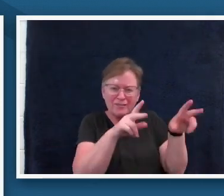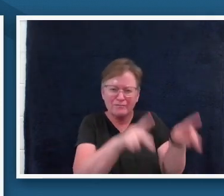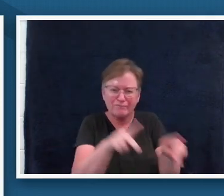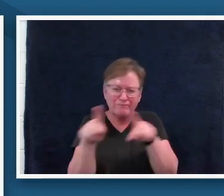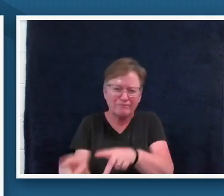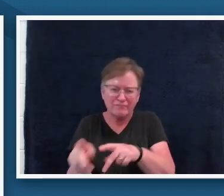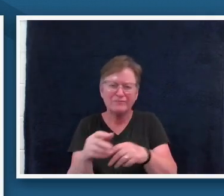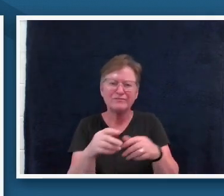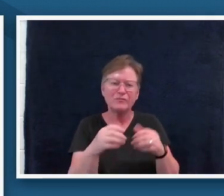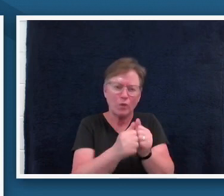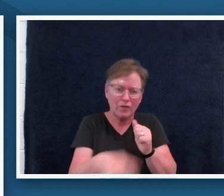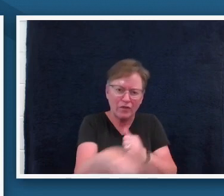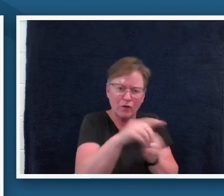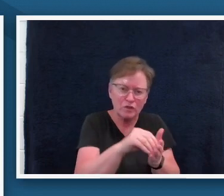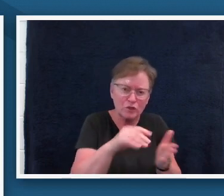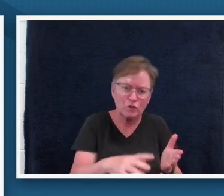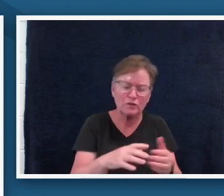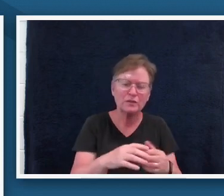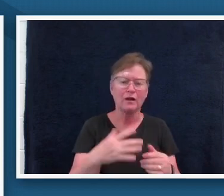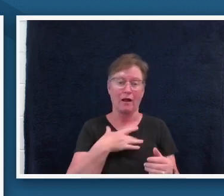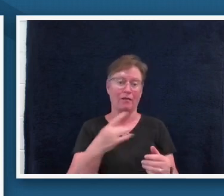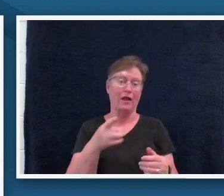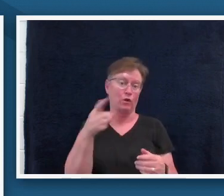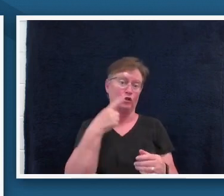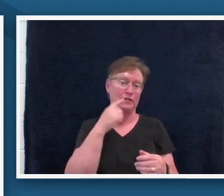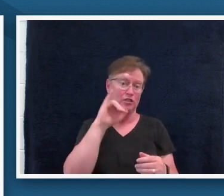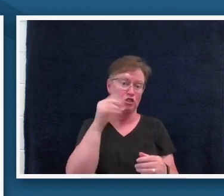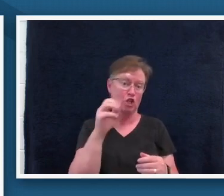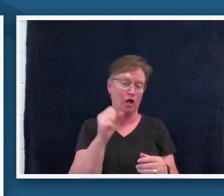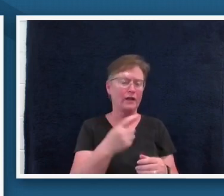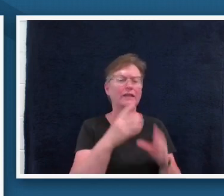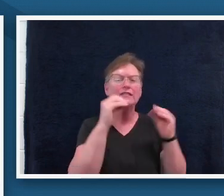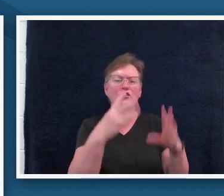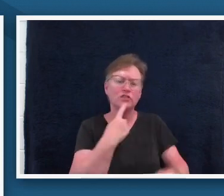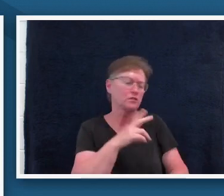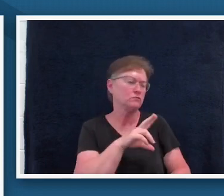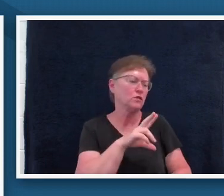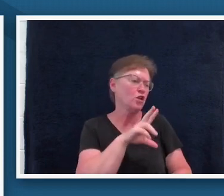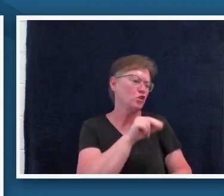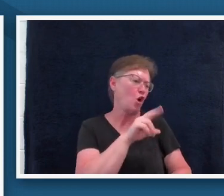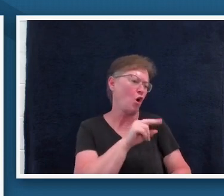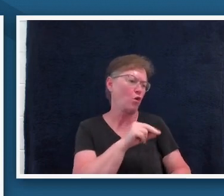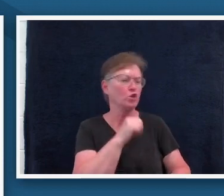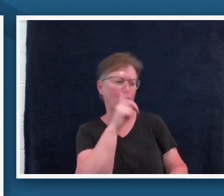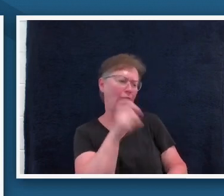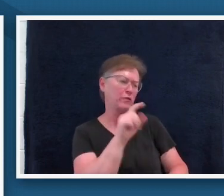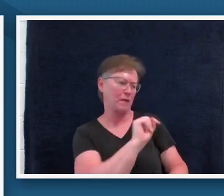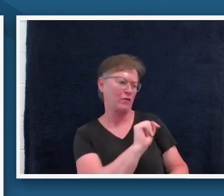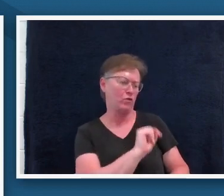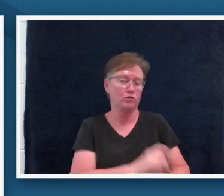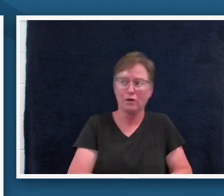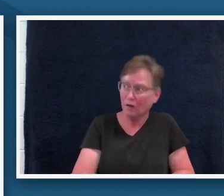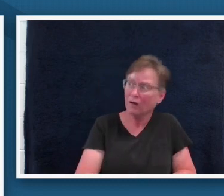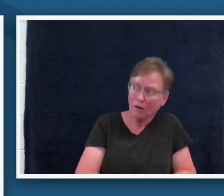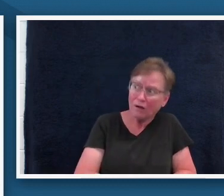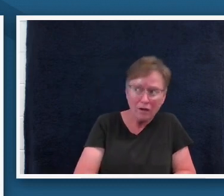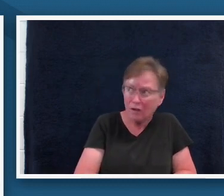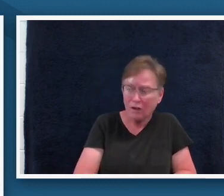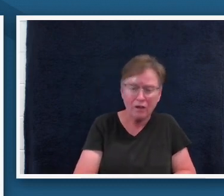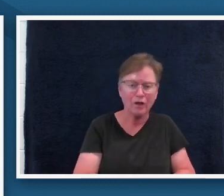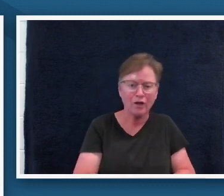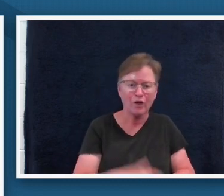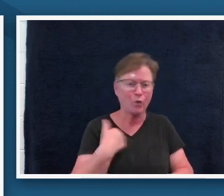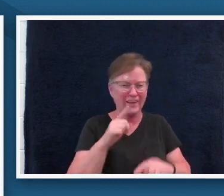beginning, how that teacher said, "No, you don't." Like, we can't say that to our students. No, you can't. It's so important that we